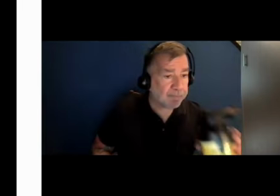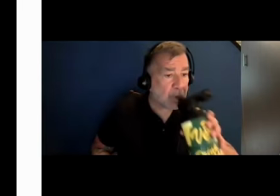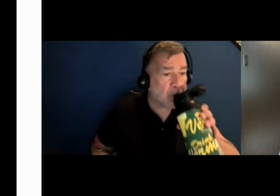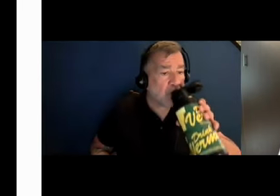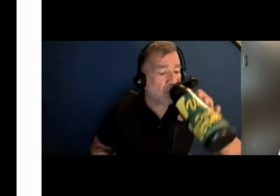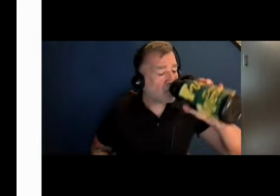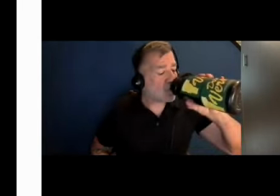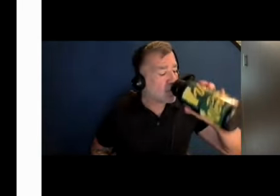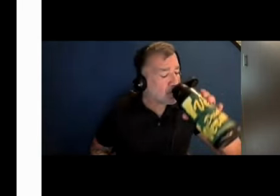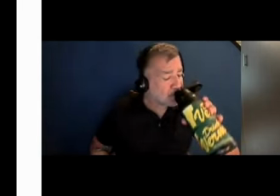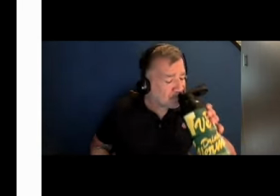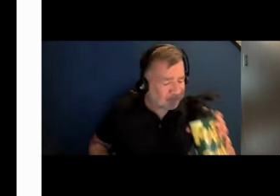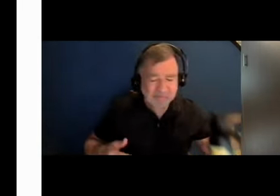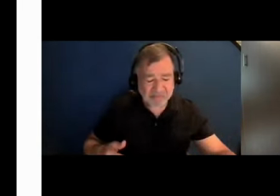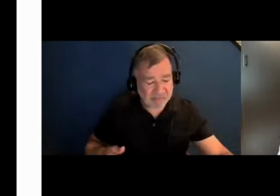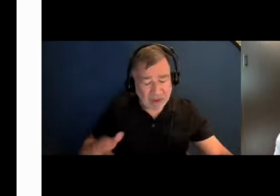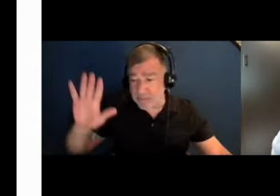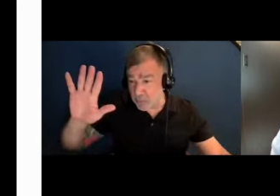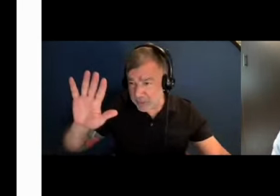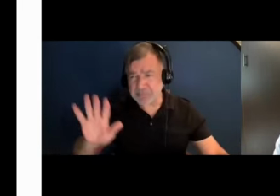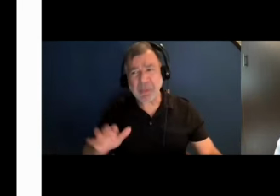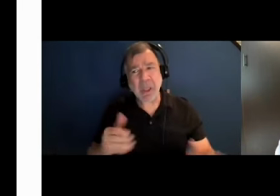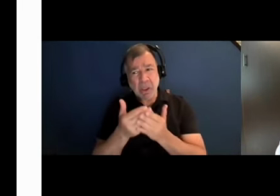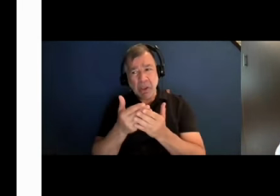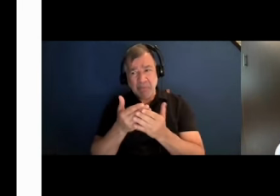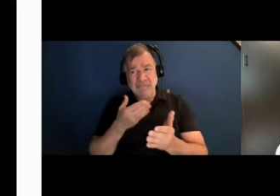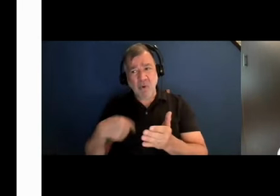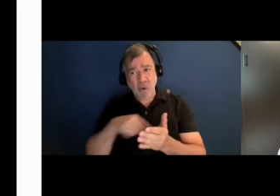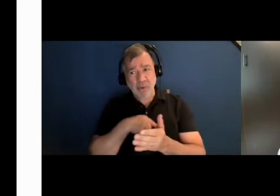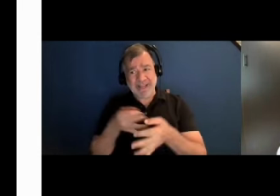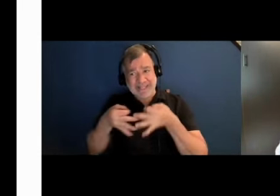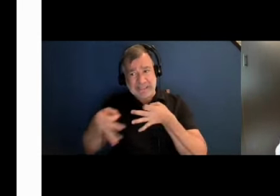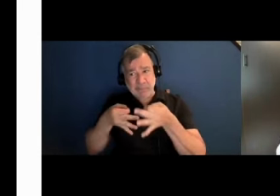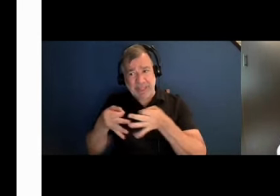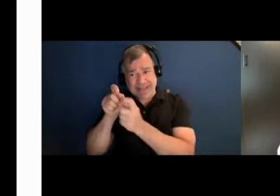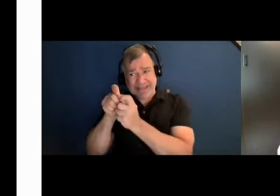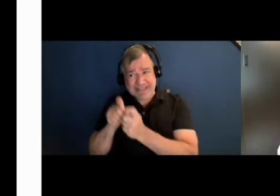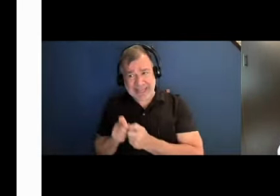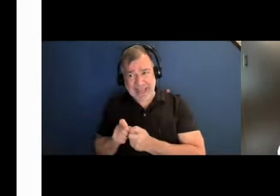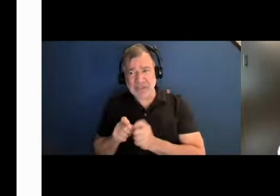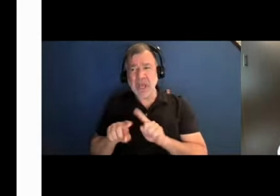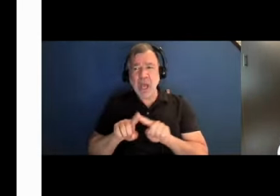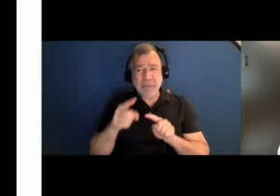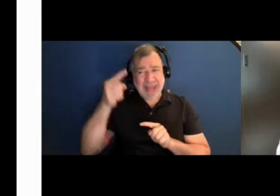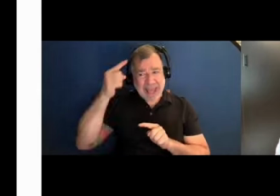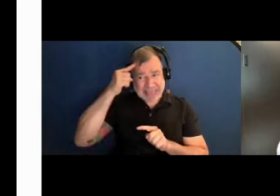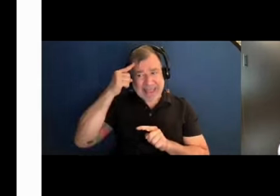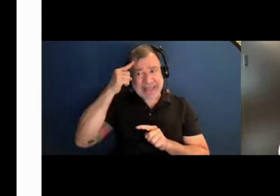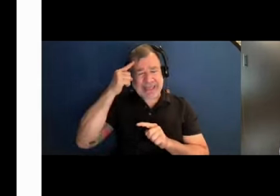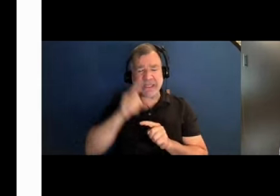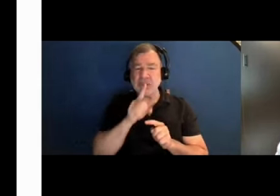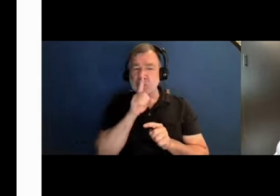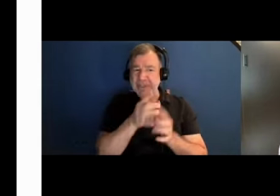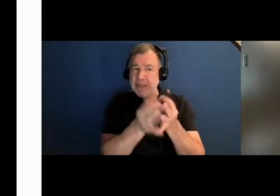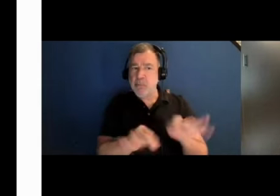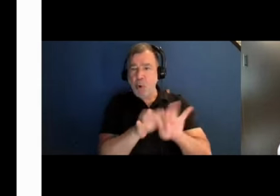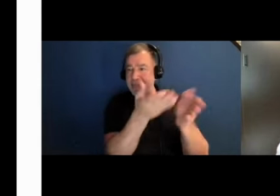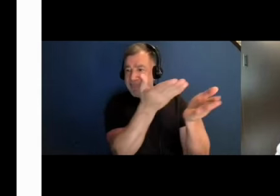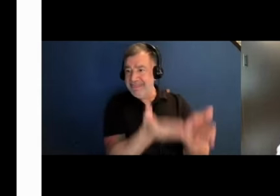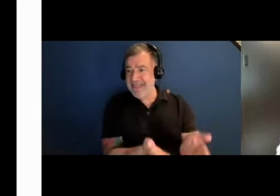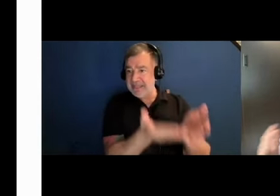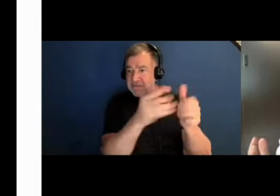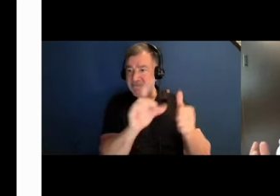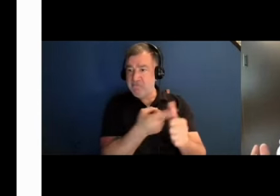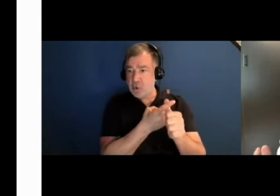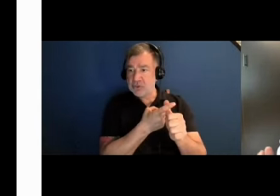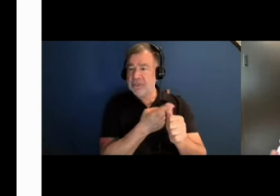Before we dive into all of this detail, let me just do one more thing. And I know, Lauri, it's important to Ascensus and others as well, but we want these